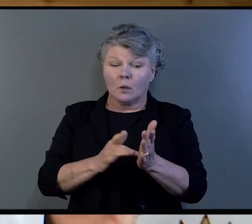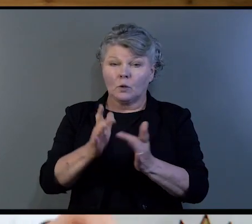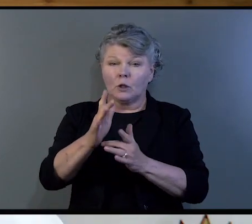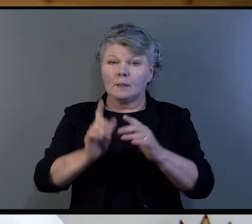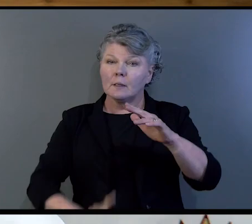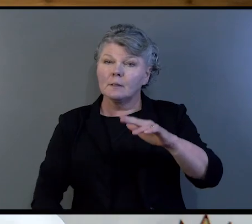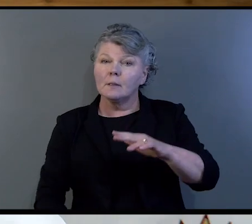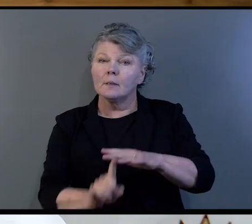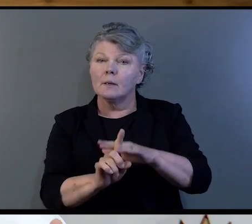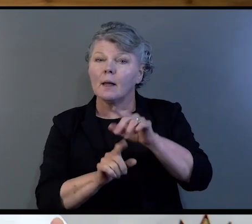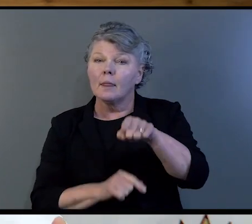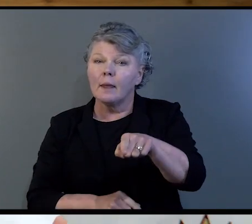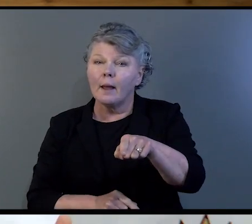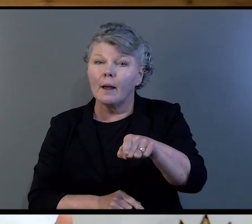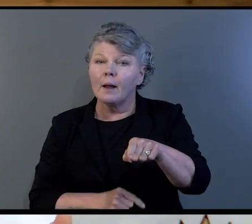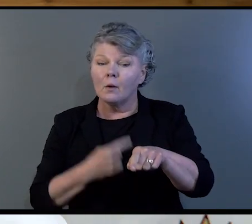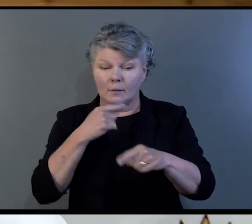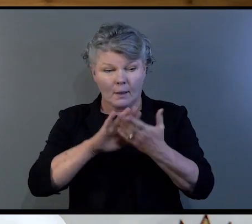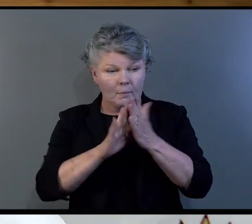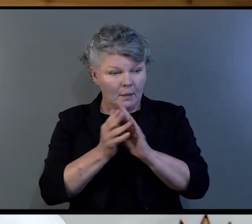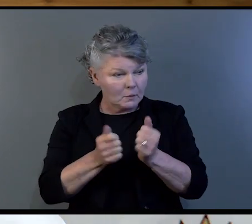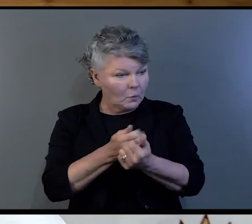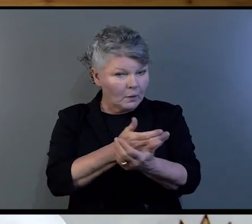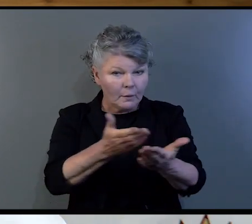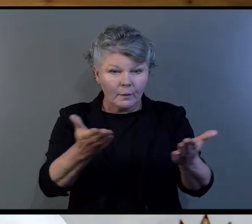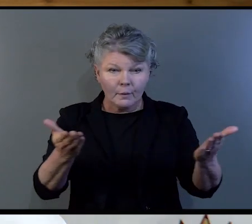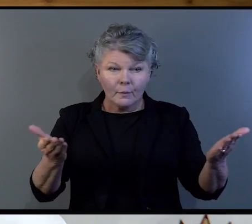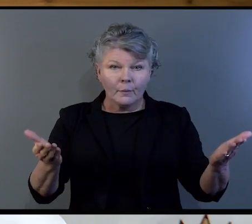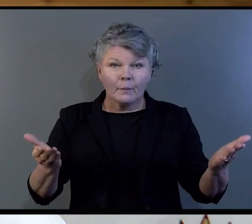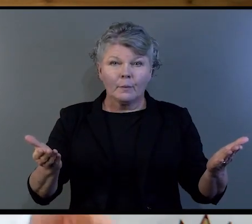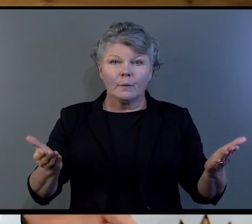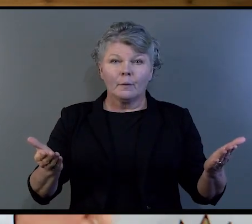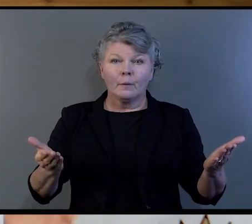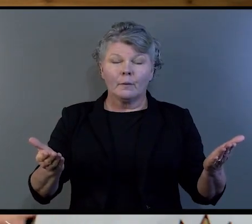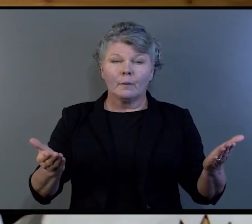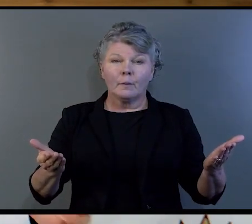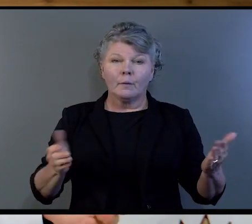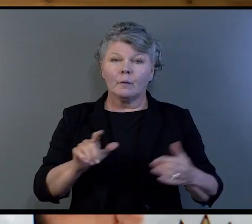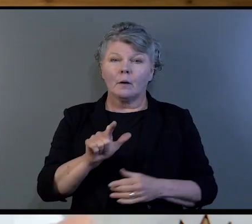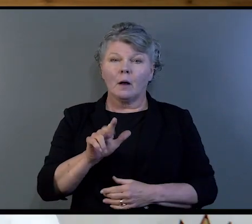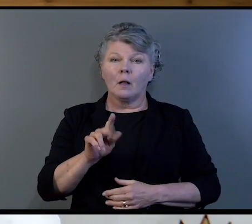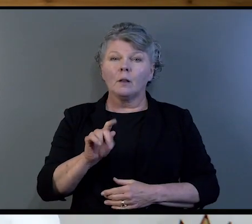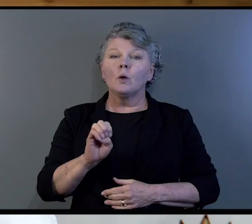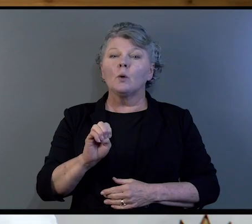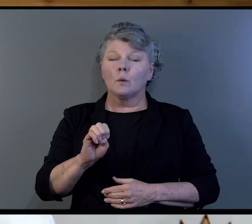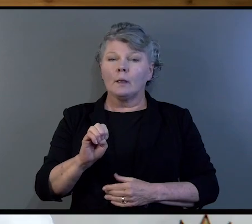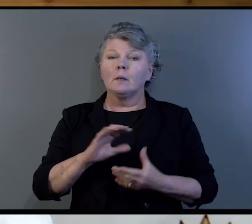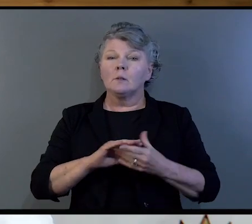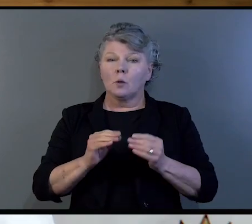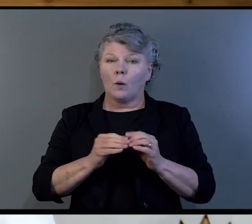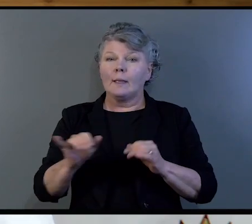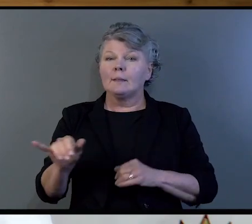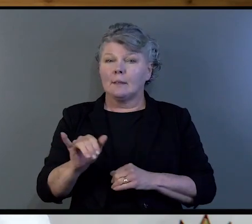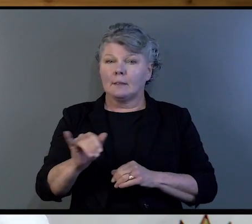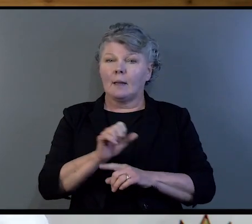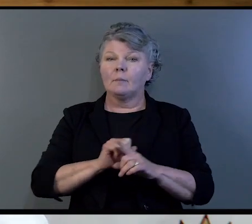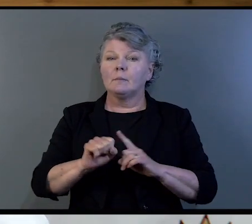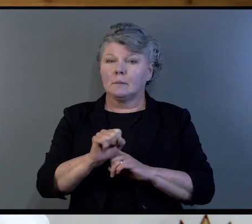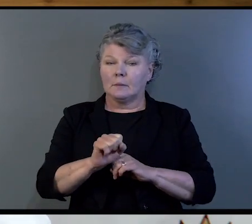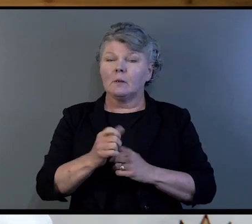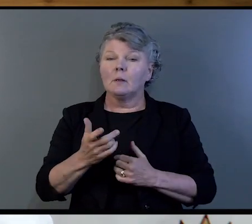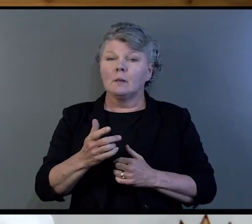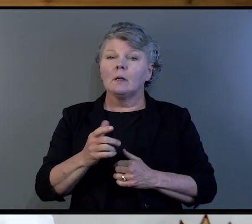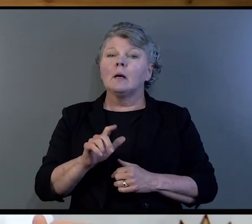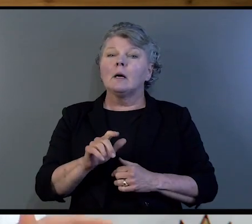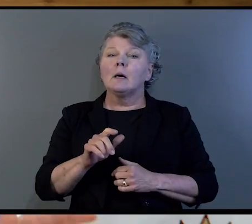stands among them and says to them, "Peace be with you." But when we look at Luke's account of the same event in Luke chapter